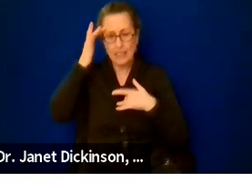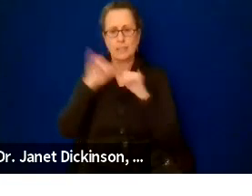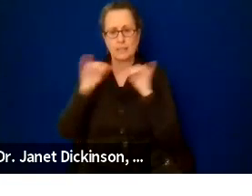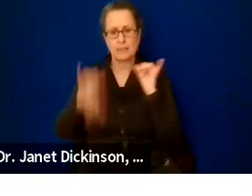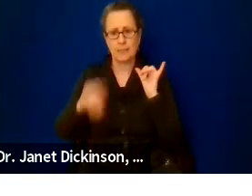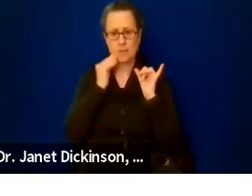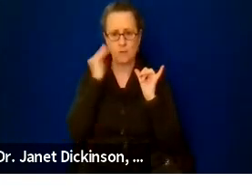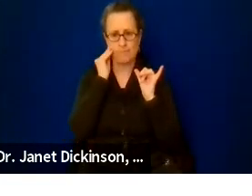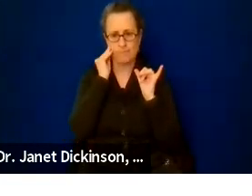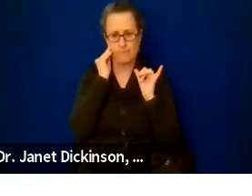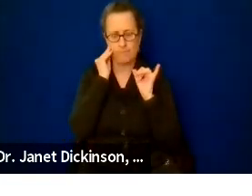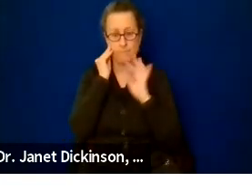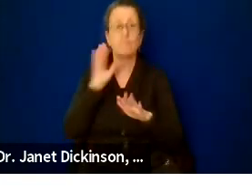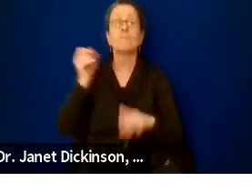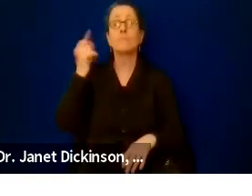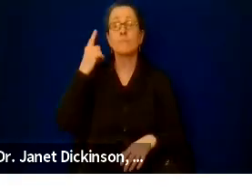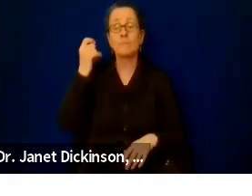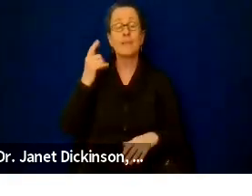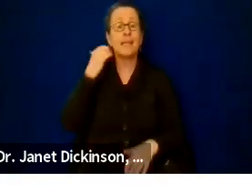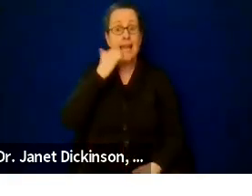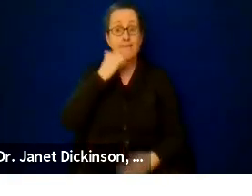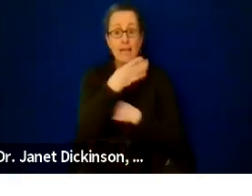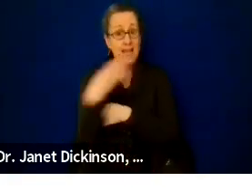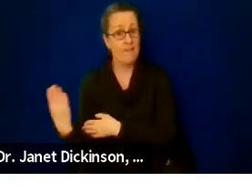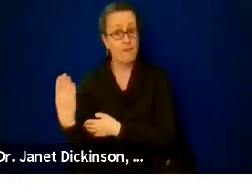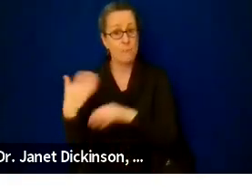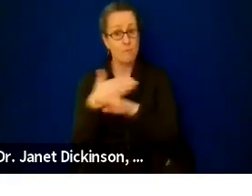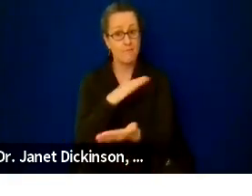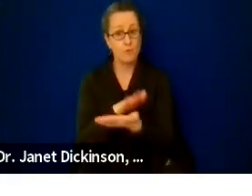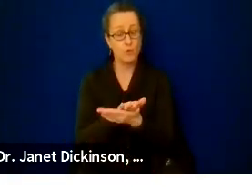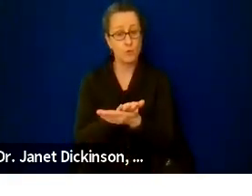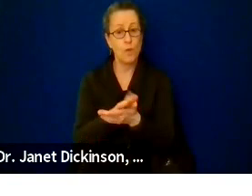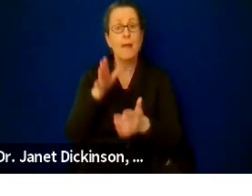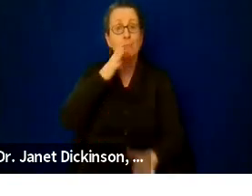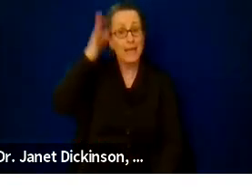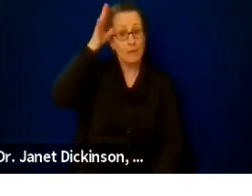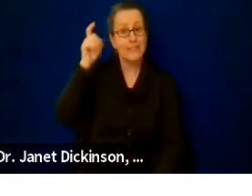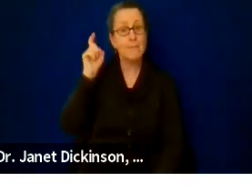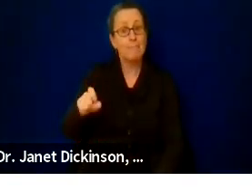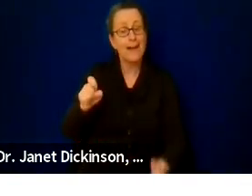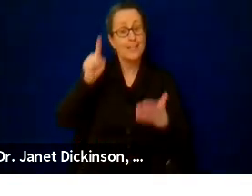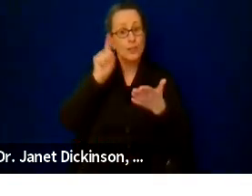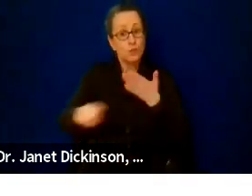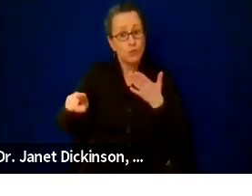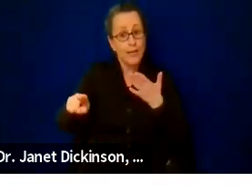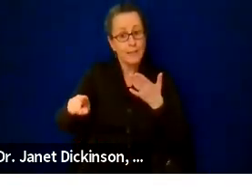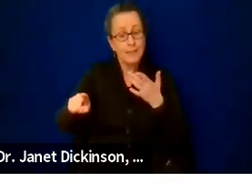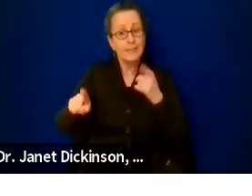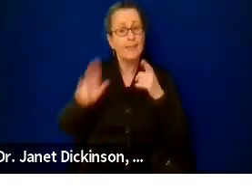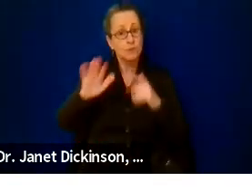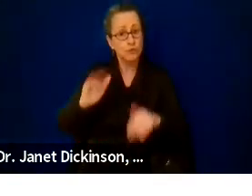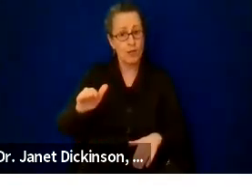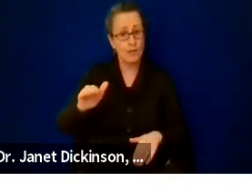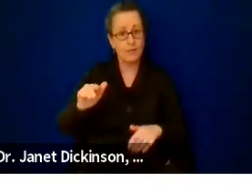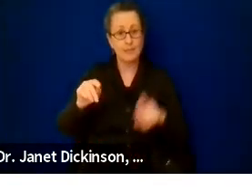do a symptom check of your child on a daily basis. And here is the list of things you should be looking for. You